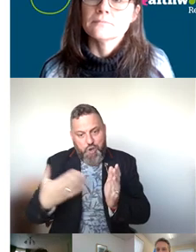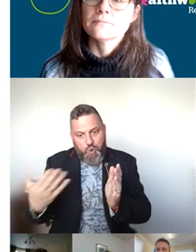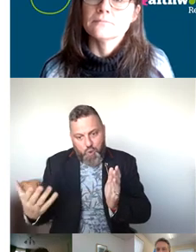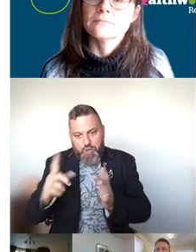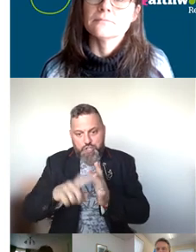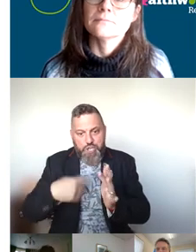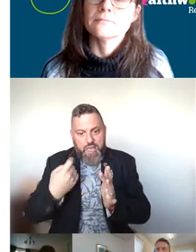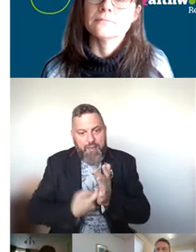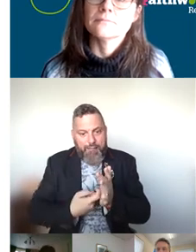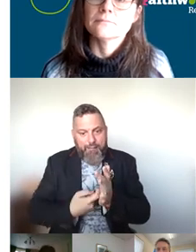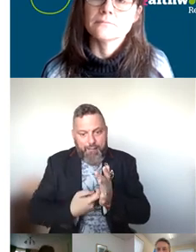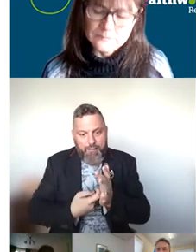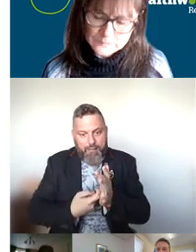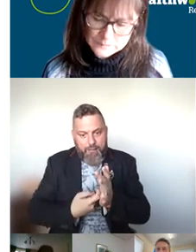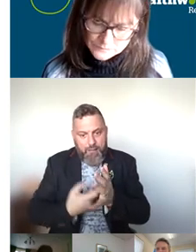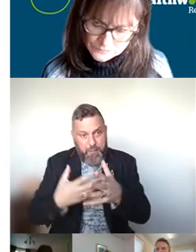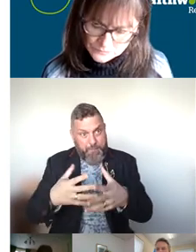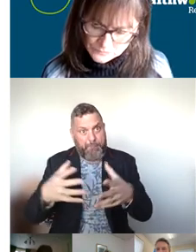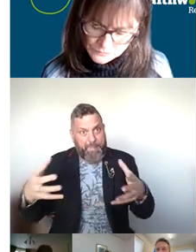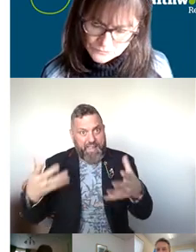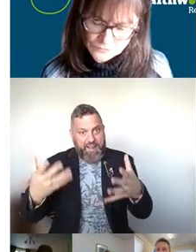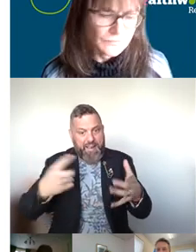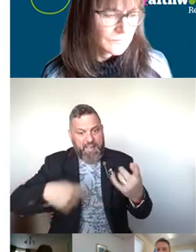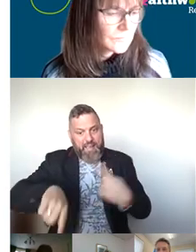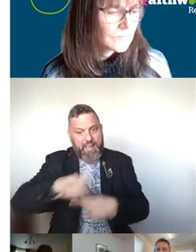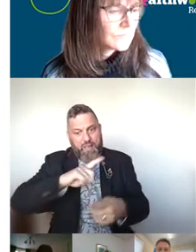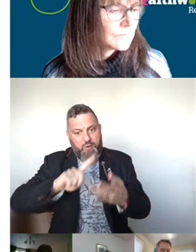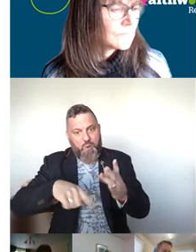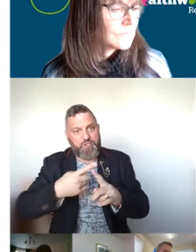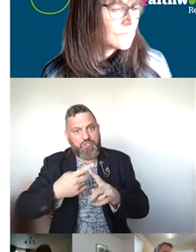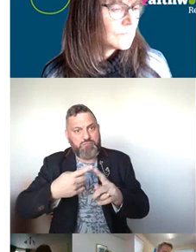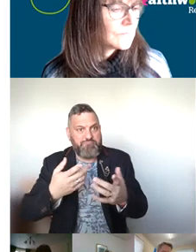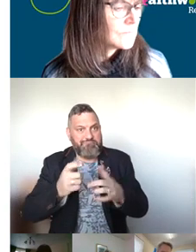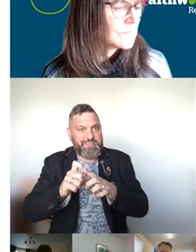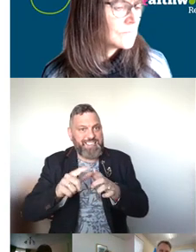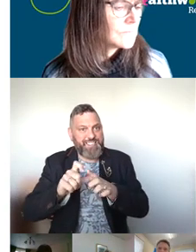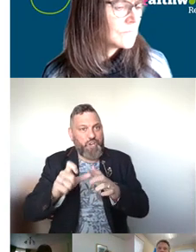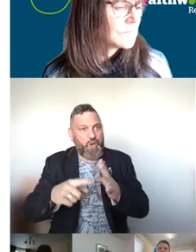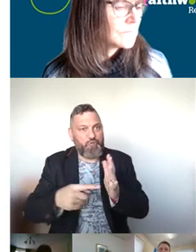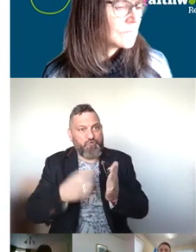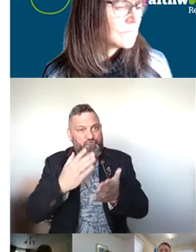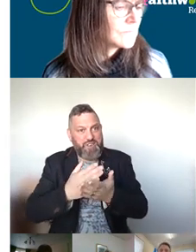JR. And we're a big population now, and we were thinking that what Didcot